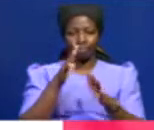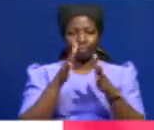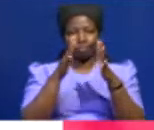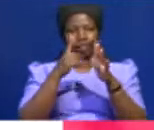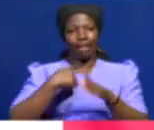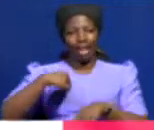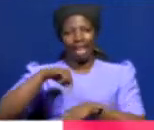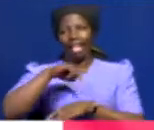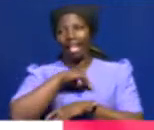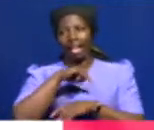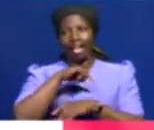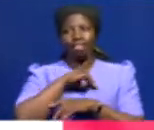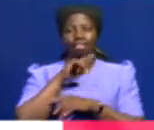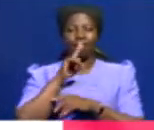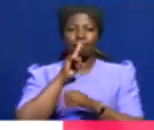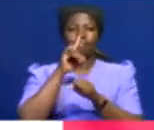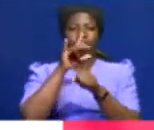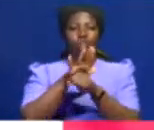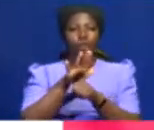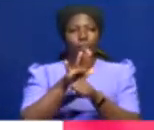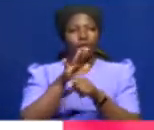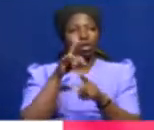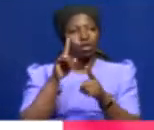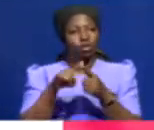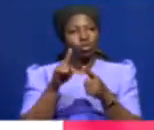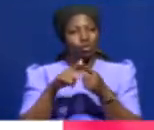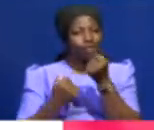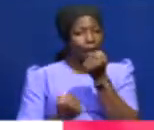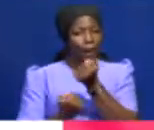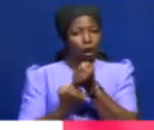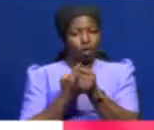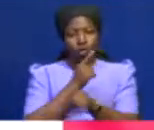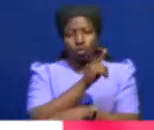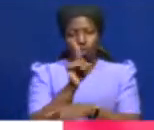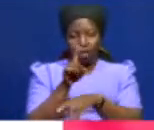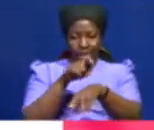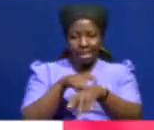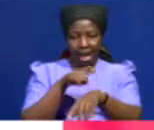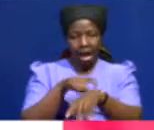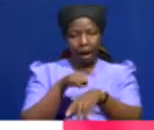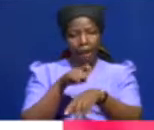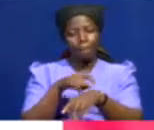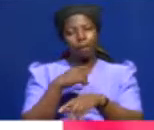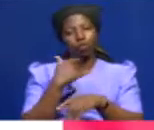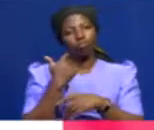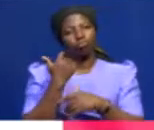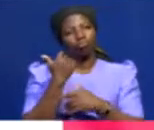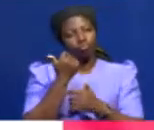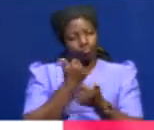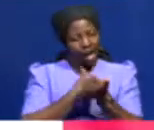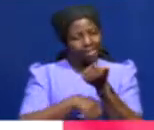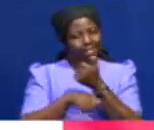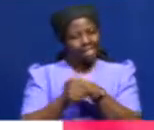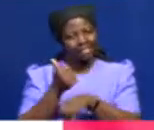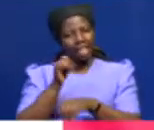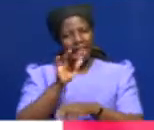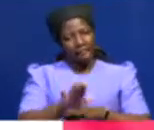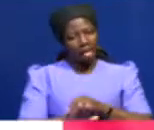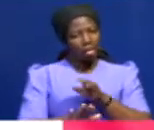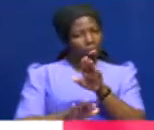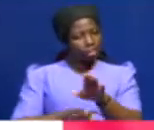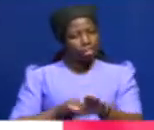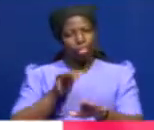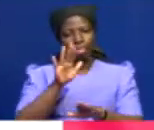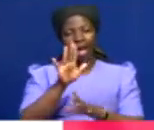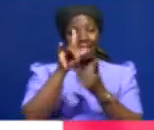We commit to collectively hold your hand as you take your baby steps until you are